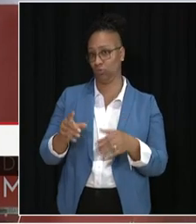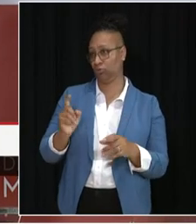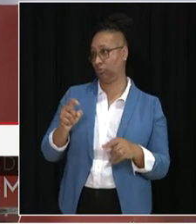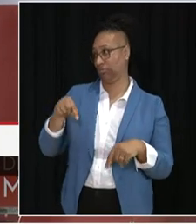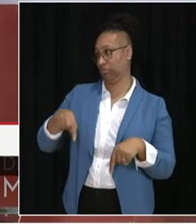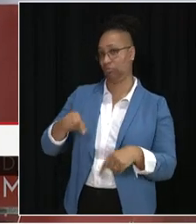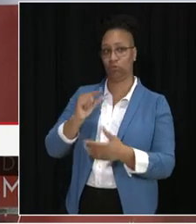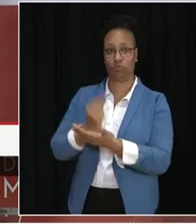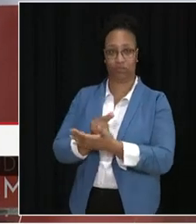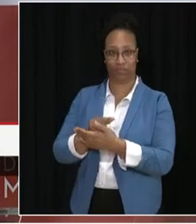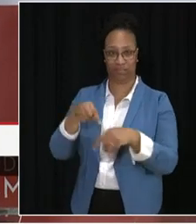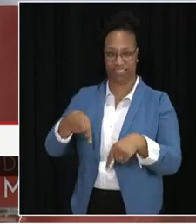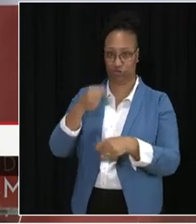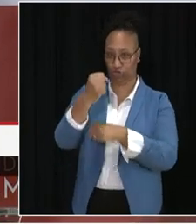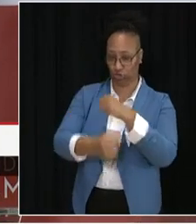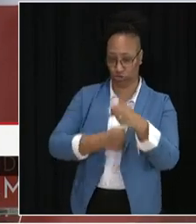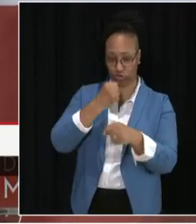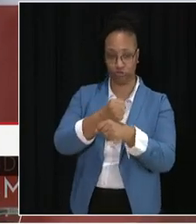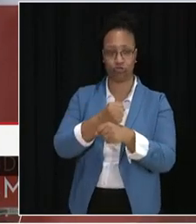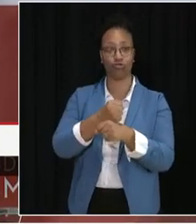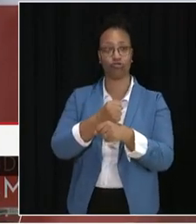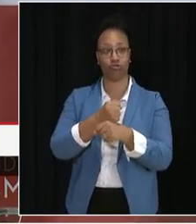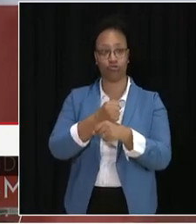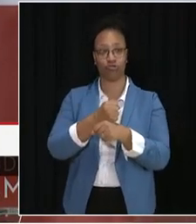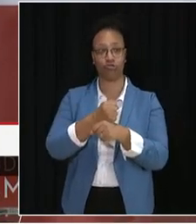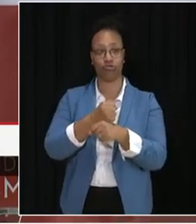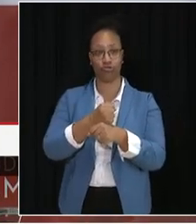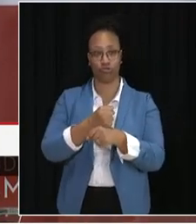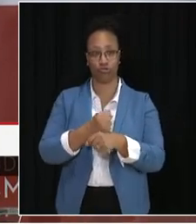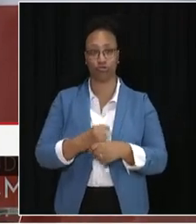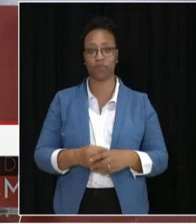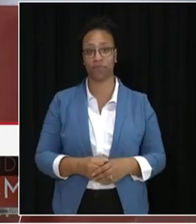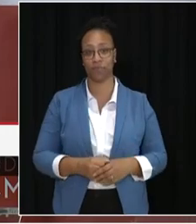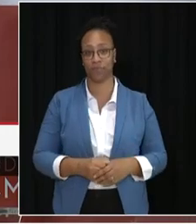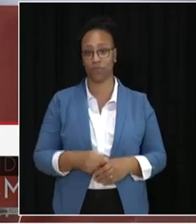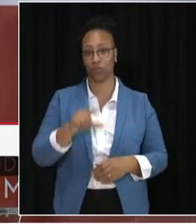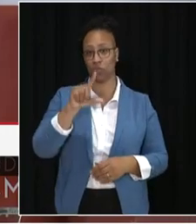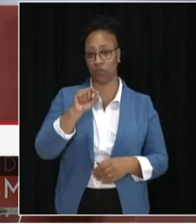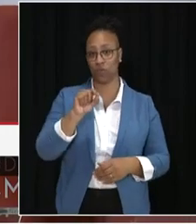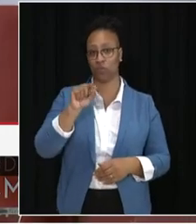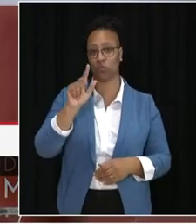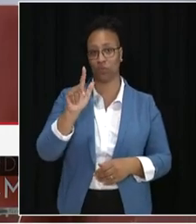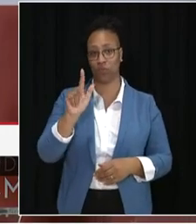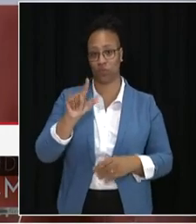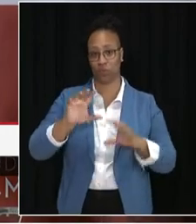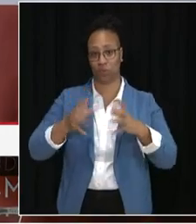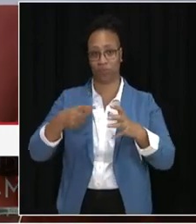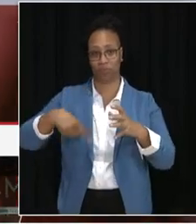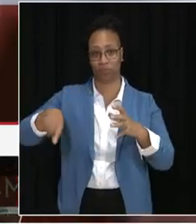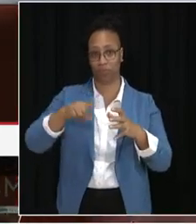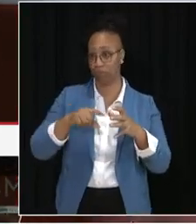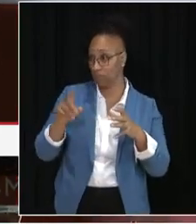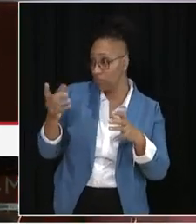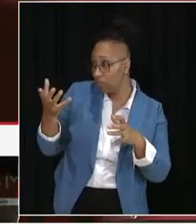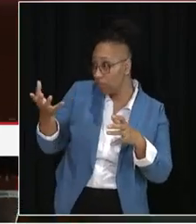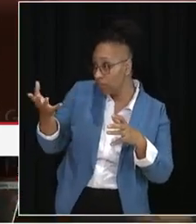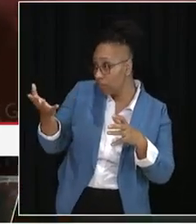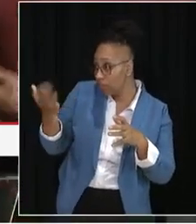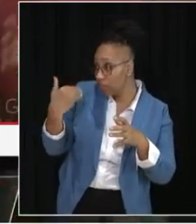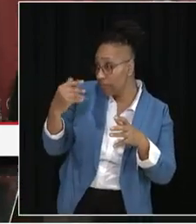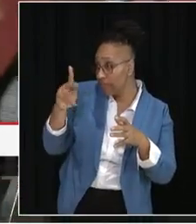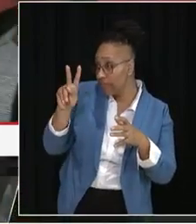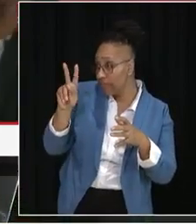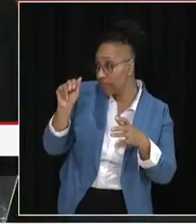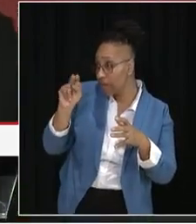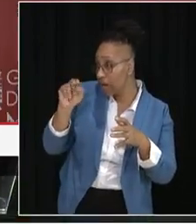well as we look towards the class of 2023. But Vanessa, is there anything else you want to add about the graduates? Nope, I was just going to say